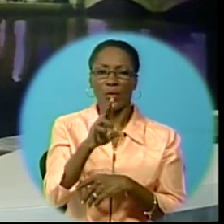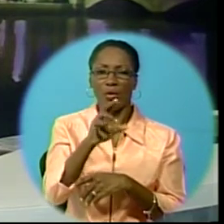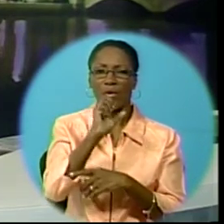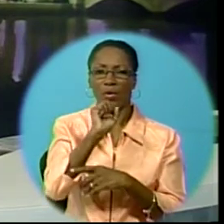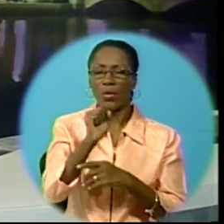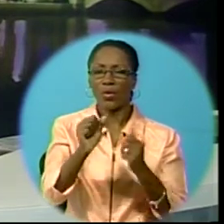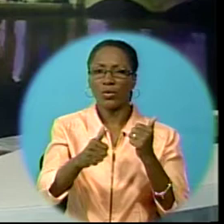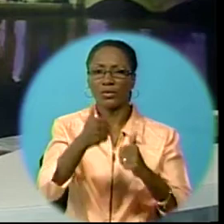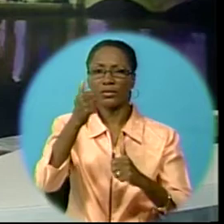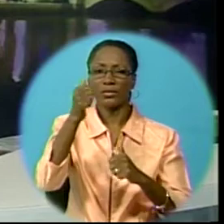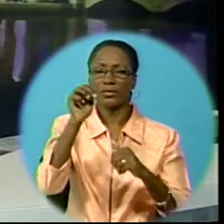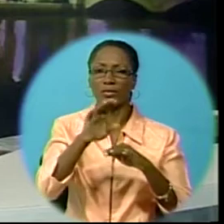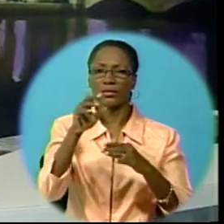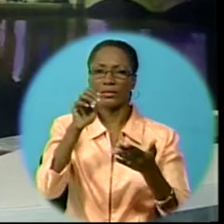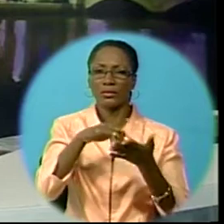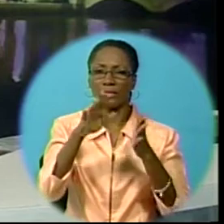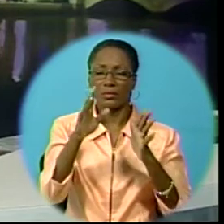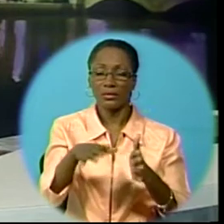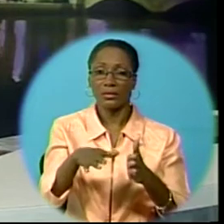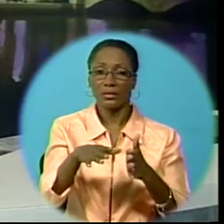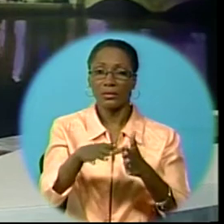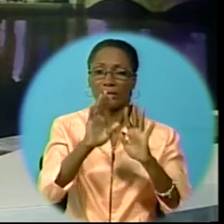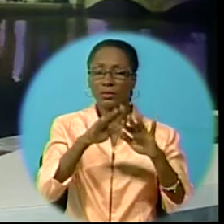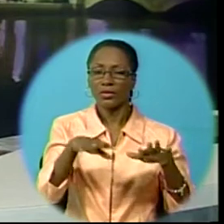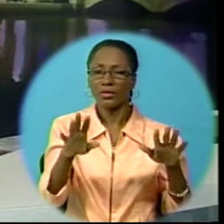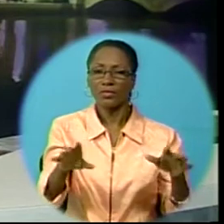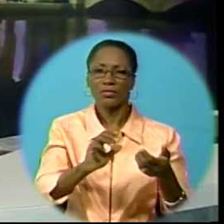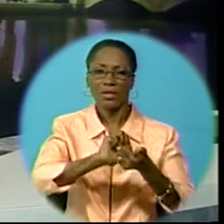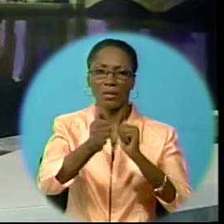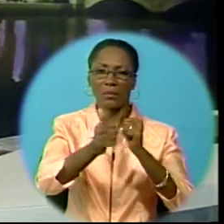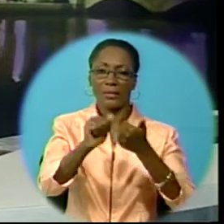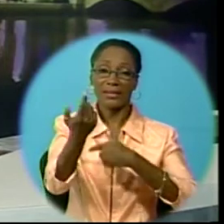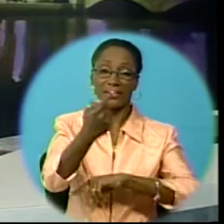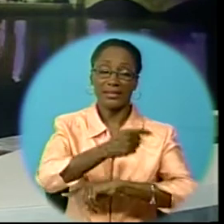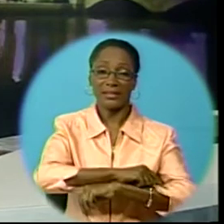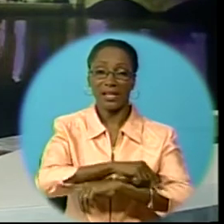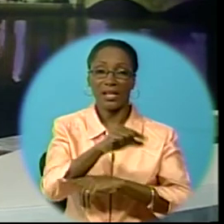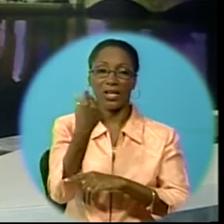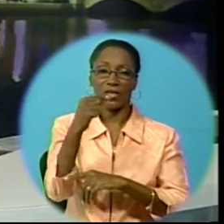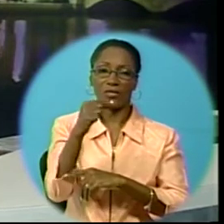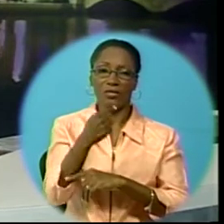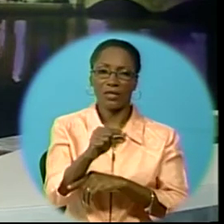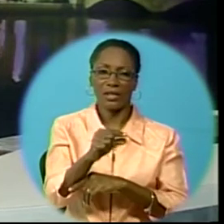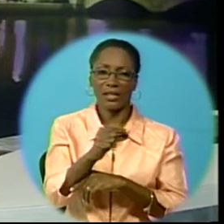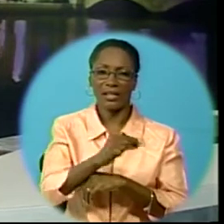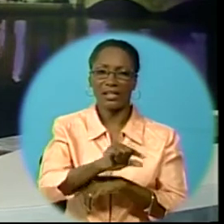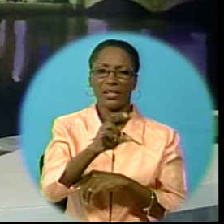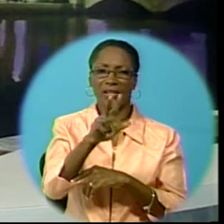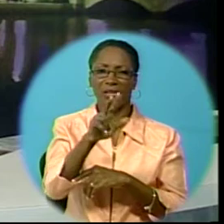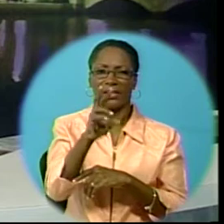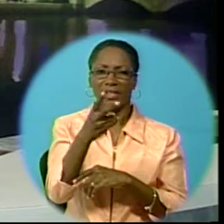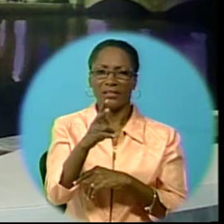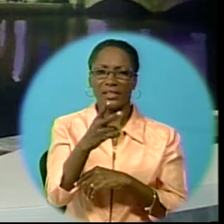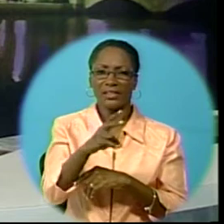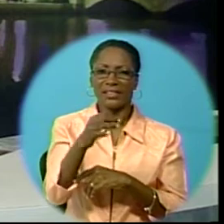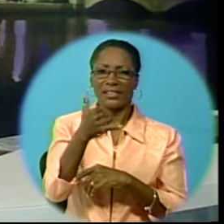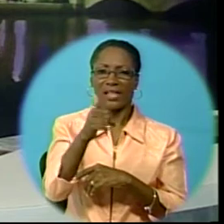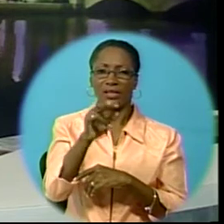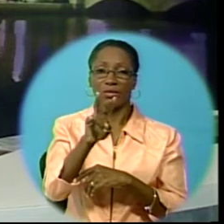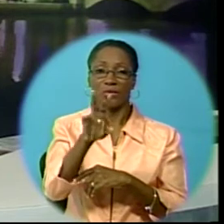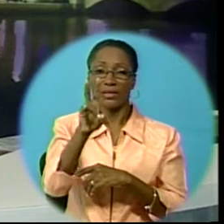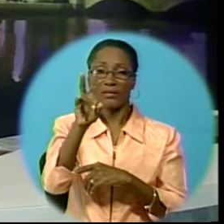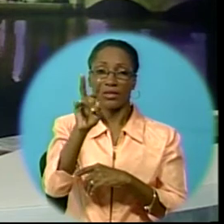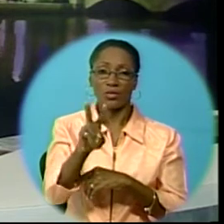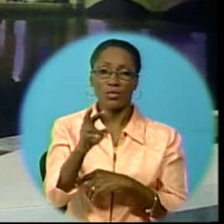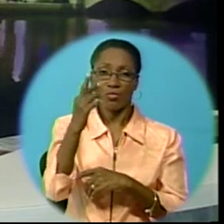Stadium. Green is leading with 317 points, followed by yellow on 272. Red is in third spot on 220,